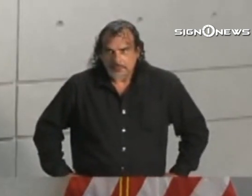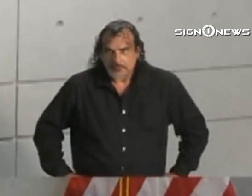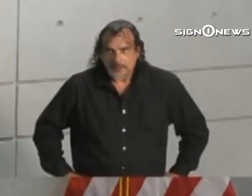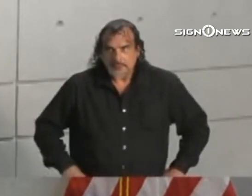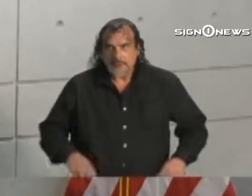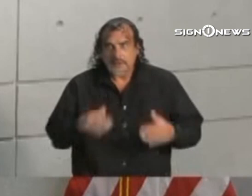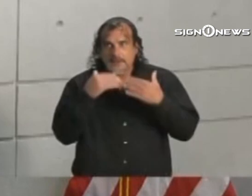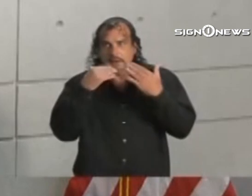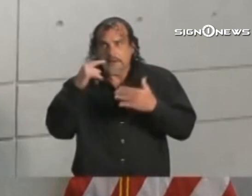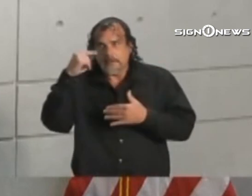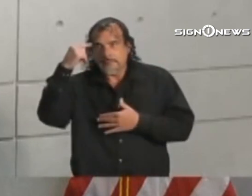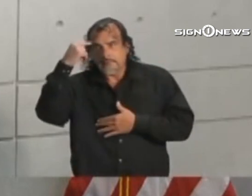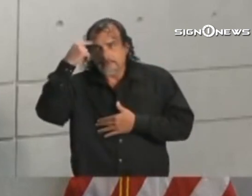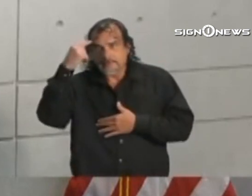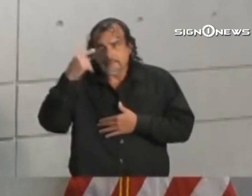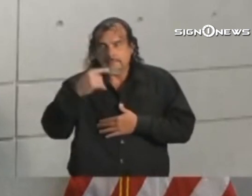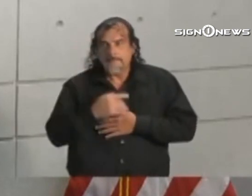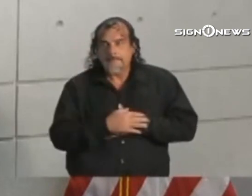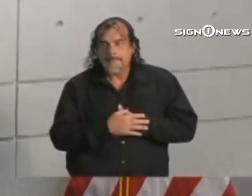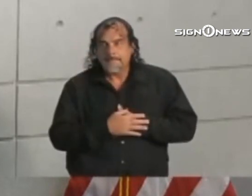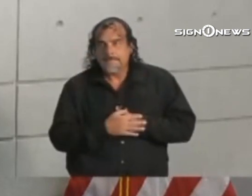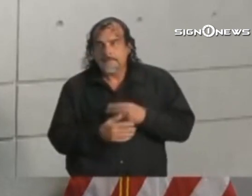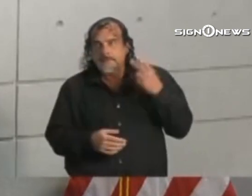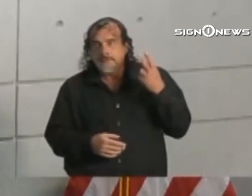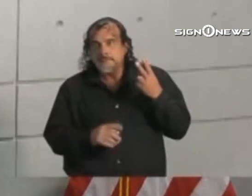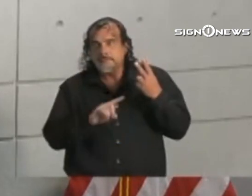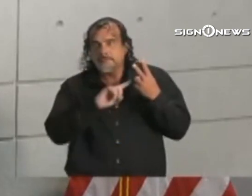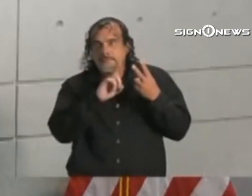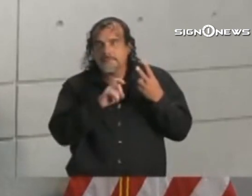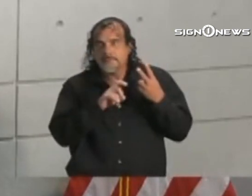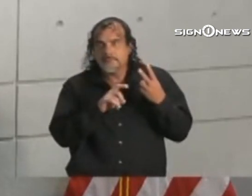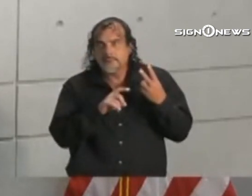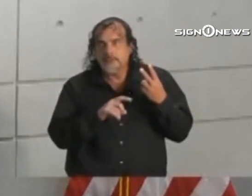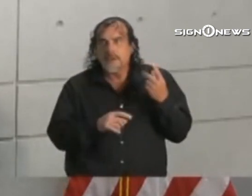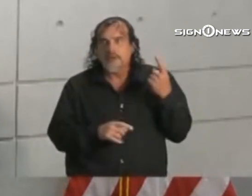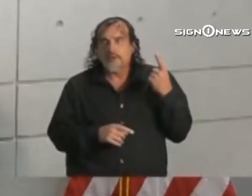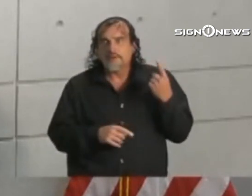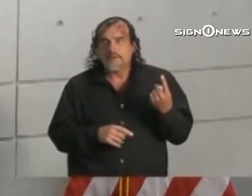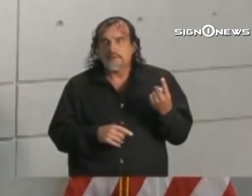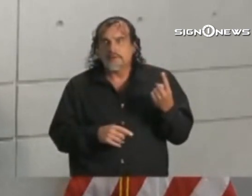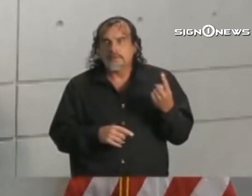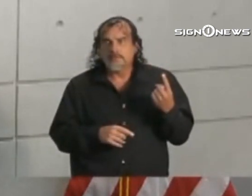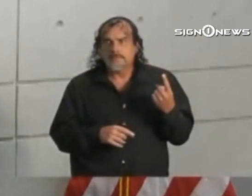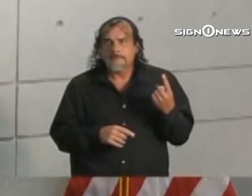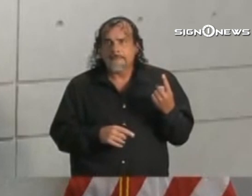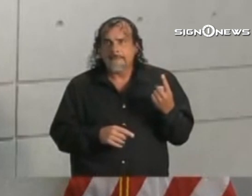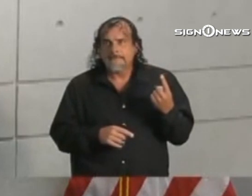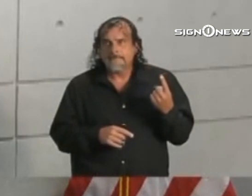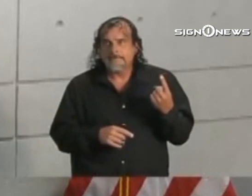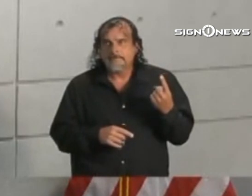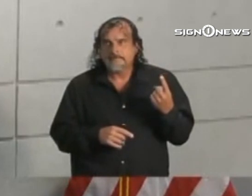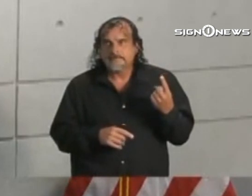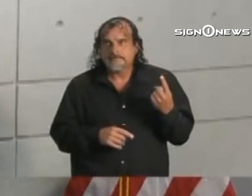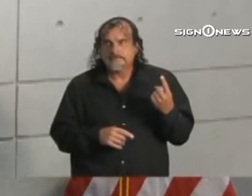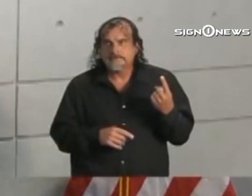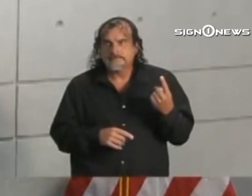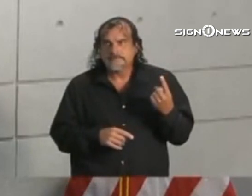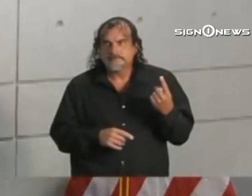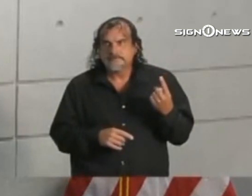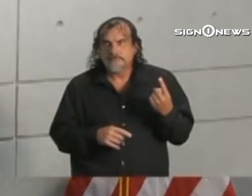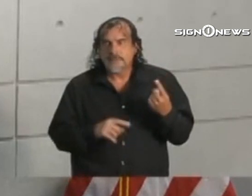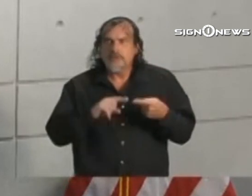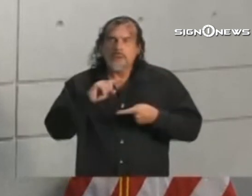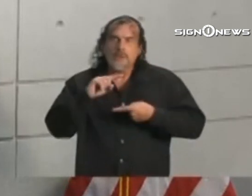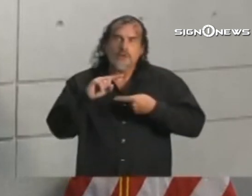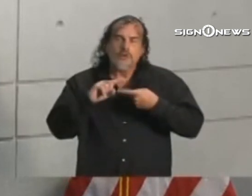Thank you, Renee. Thank you, Governor. Two questions for you, Governor. The first one would be, when